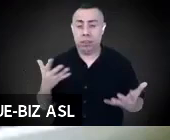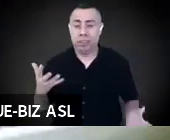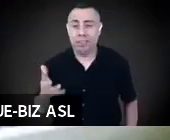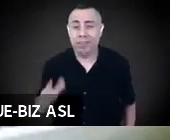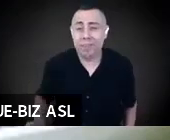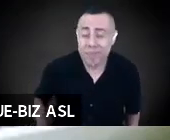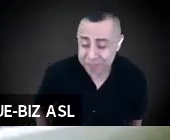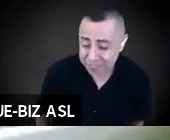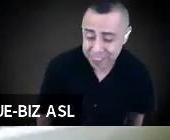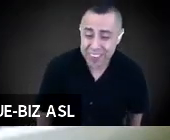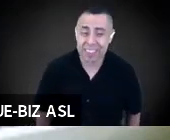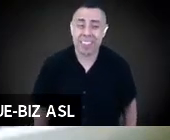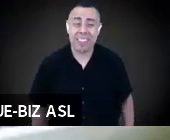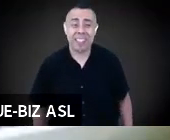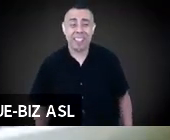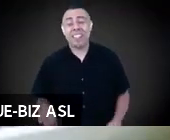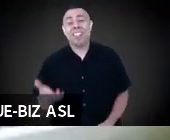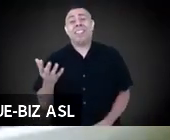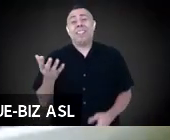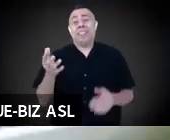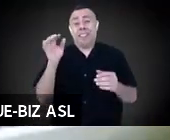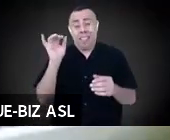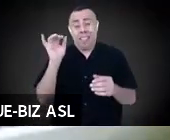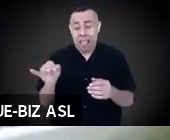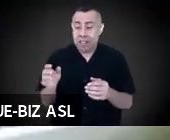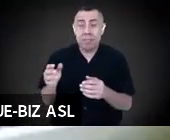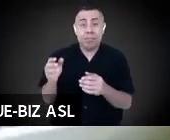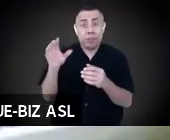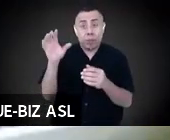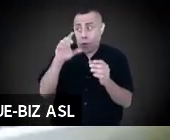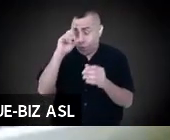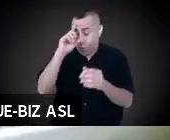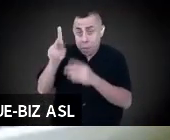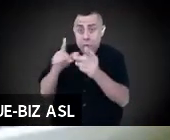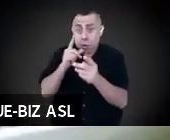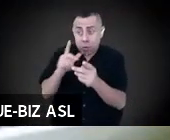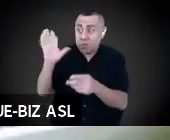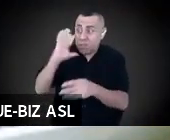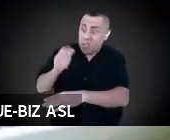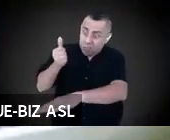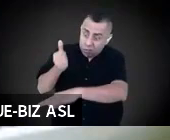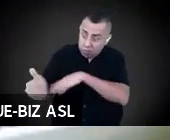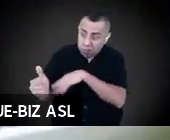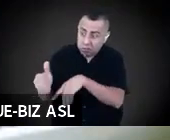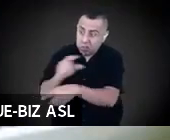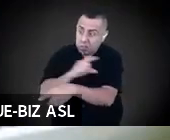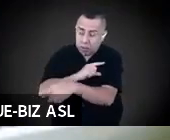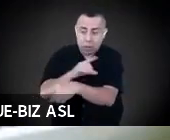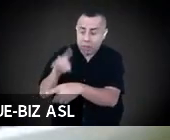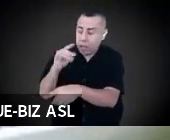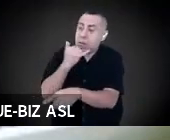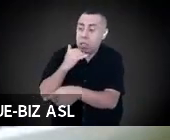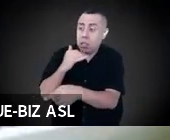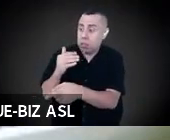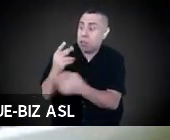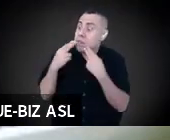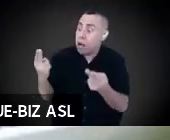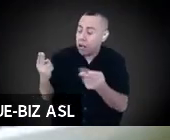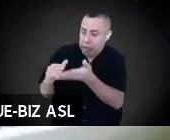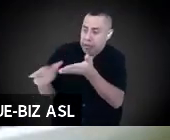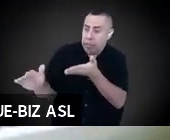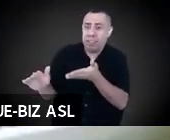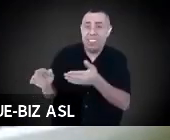find some exonerated individuals, have that conversation and talk about their struggles of